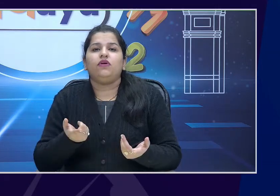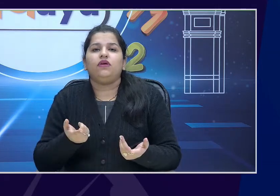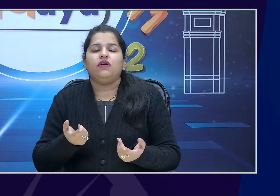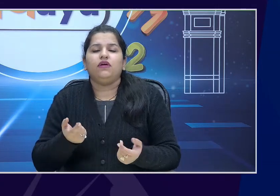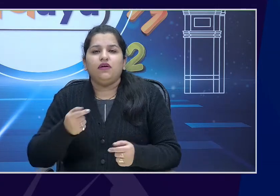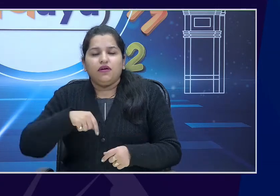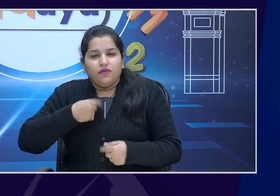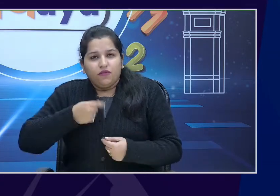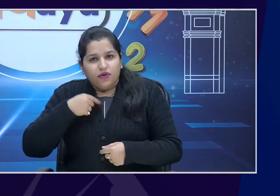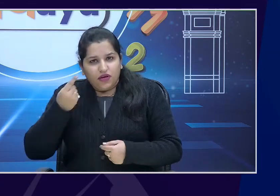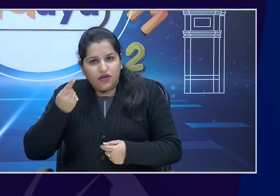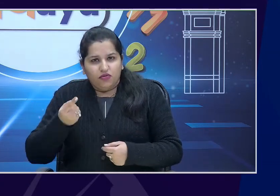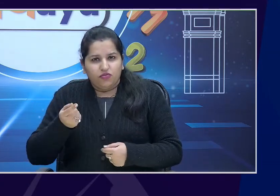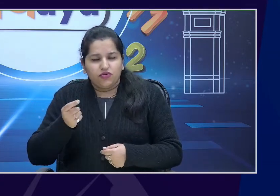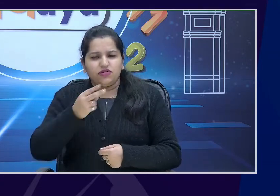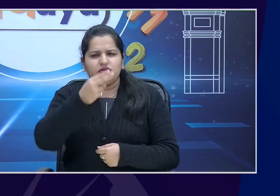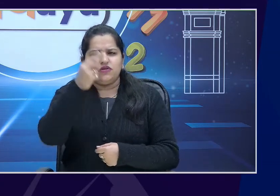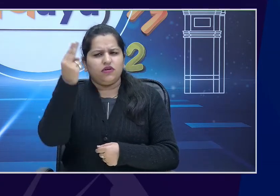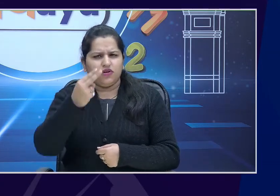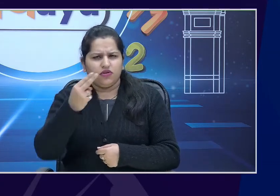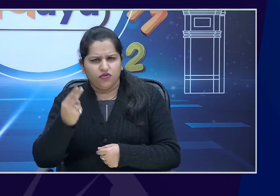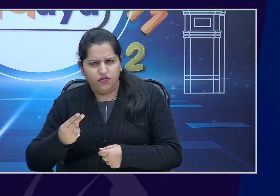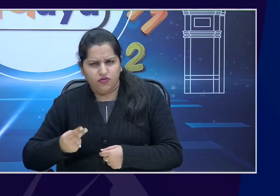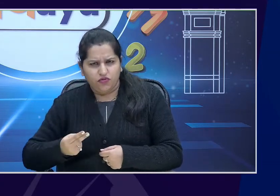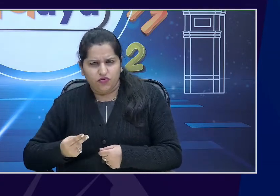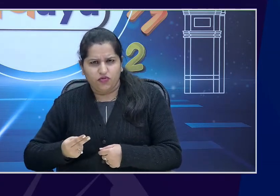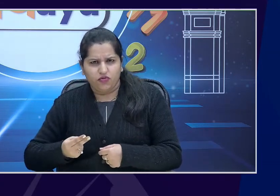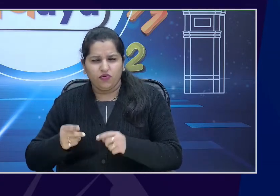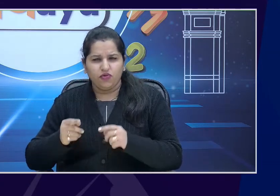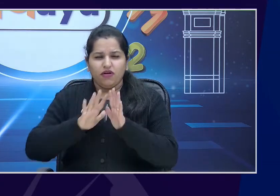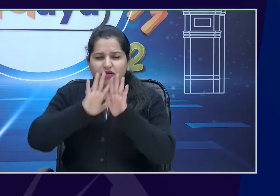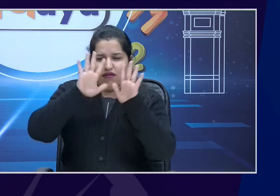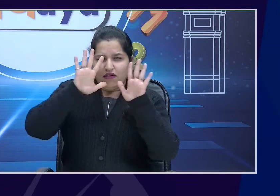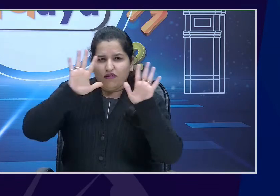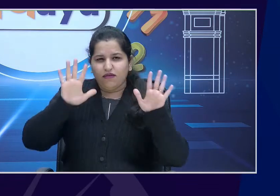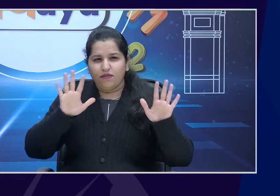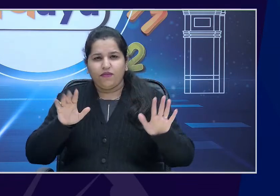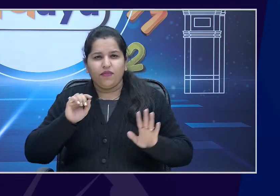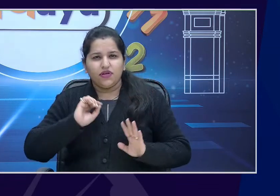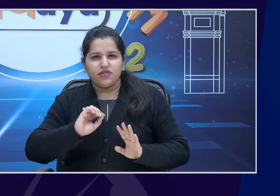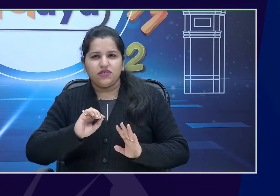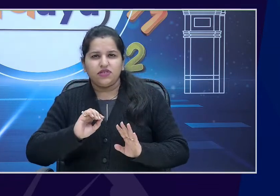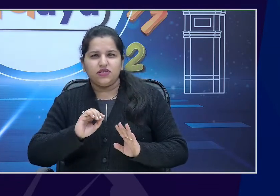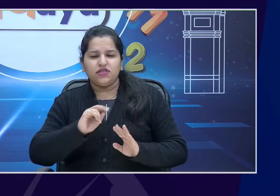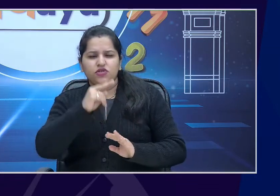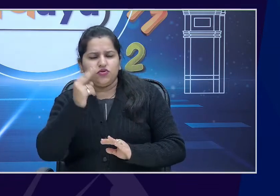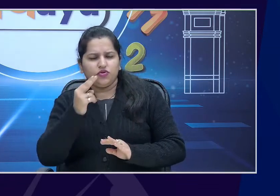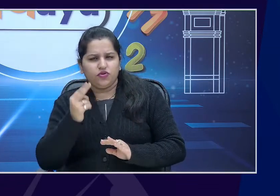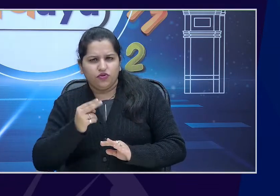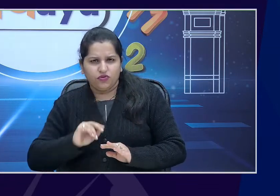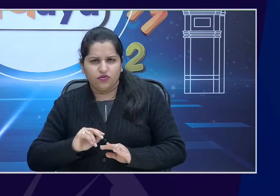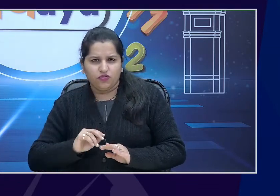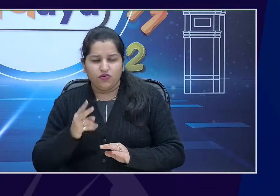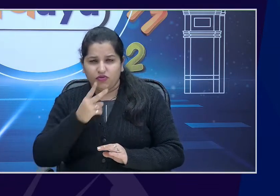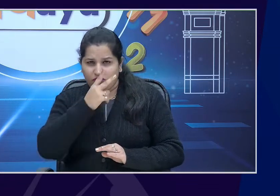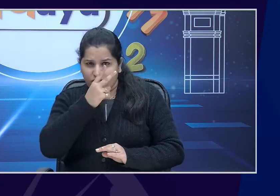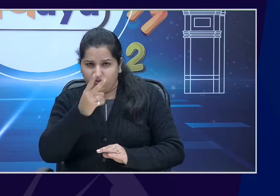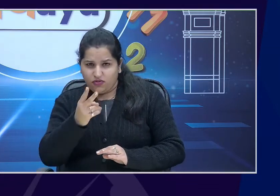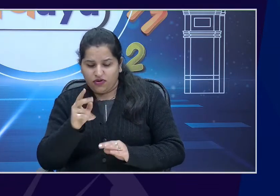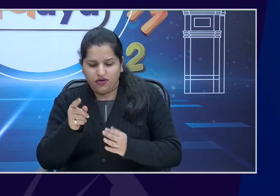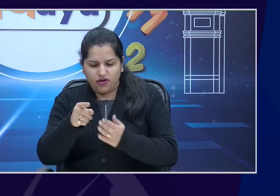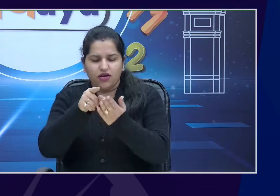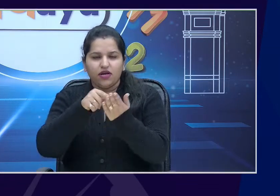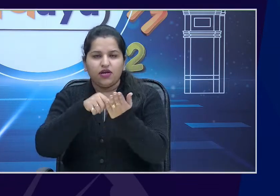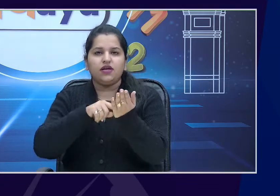I am not getting good. So what we can do is we can use pictures to write in that. So picture. Then we can use, you can see down in the